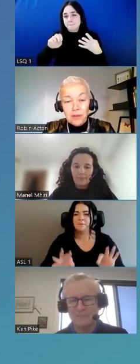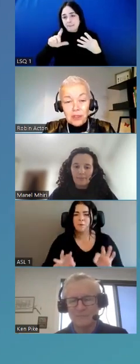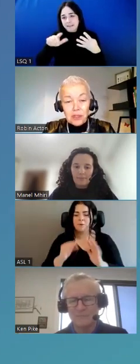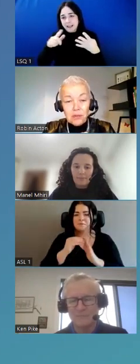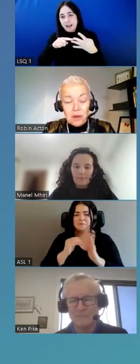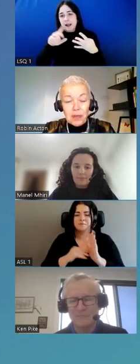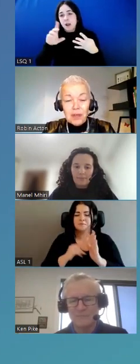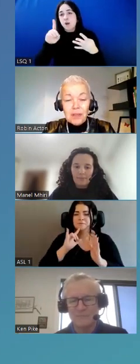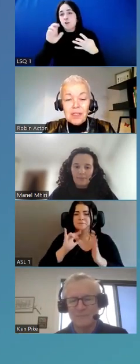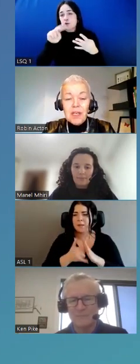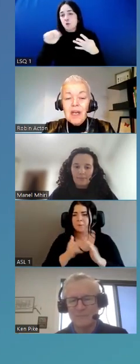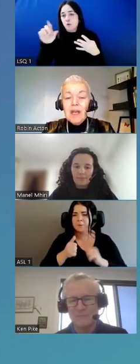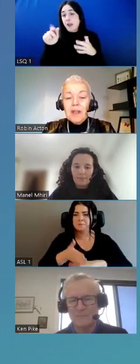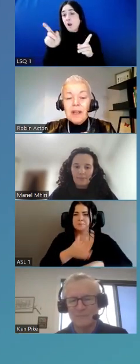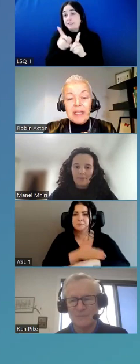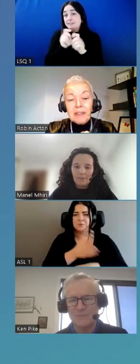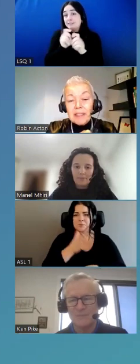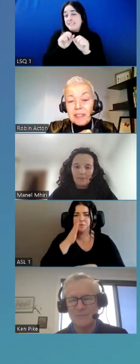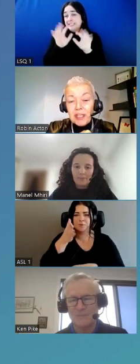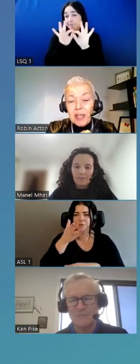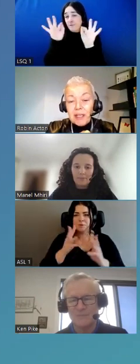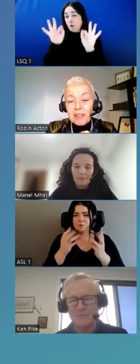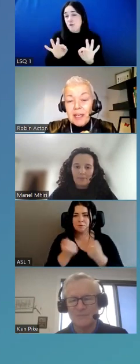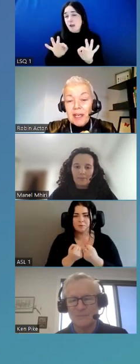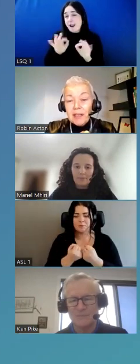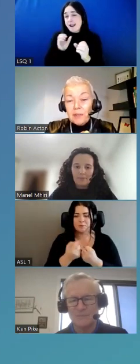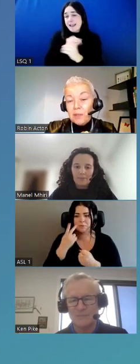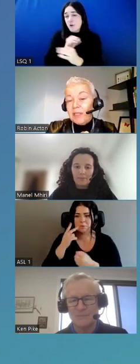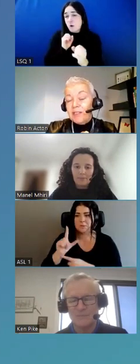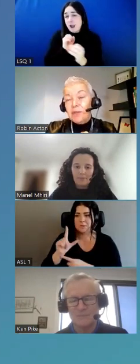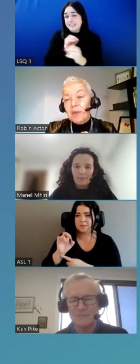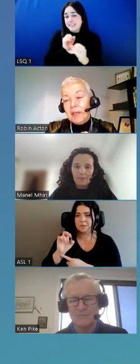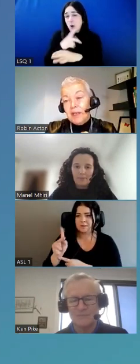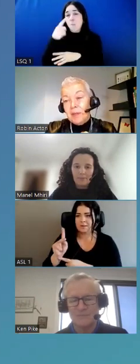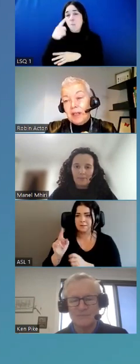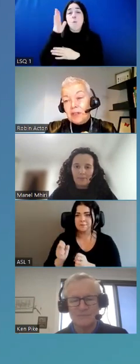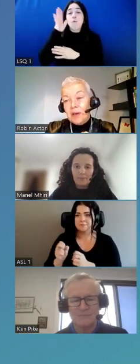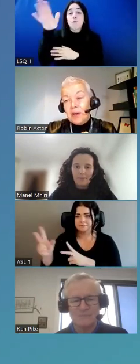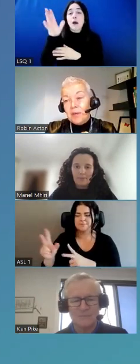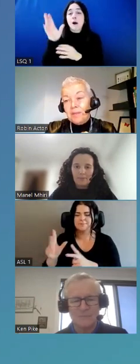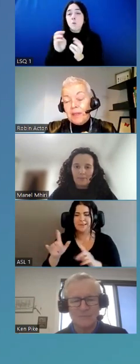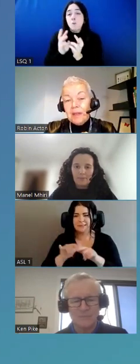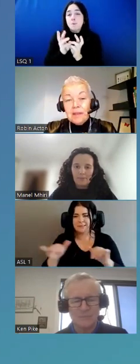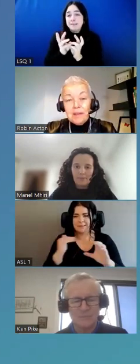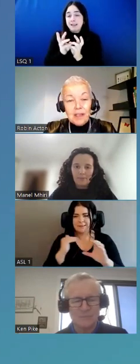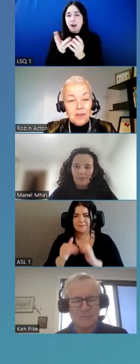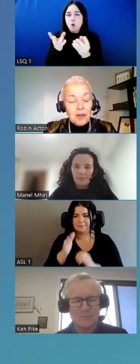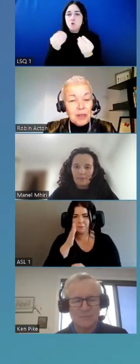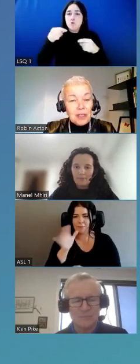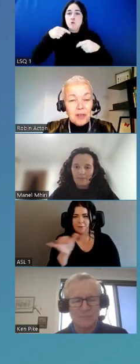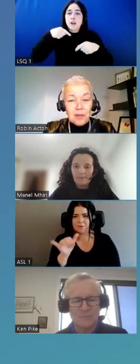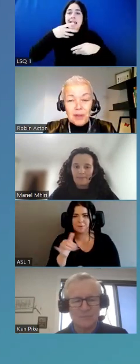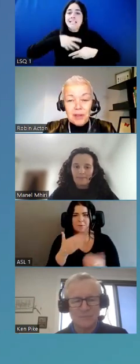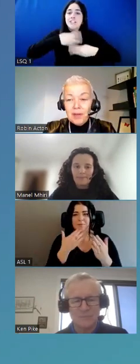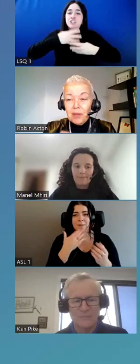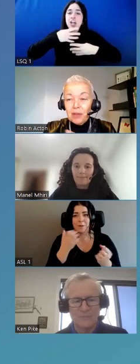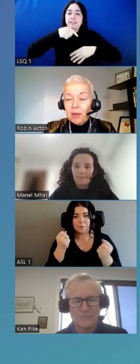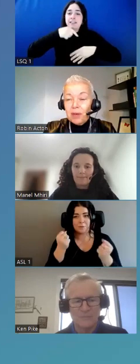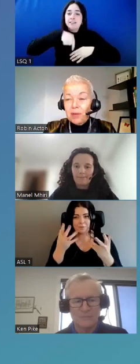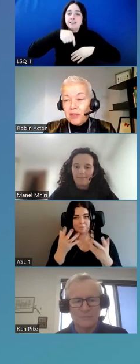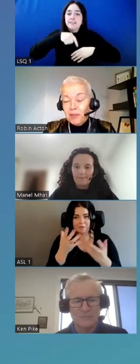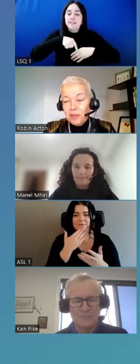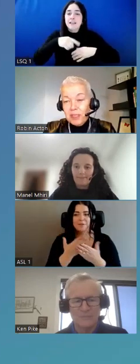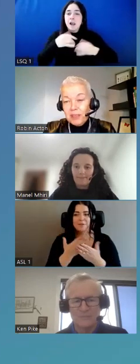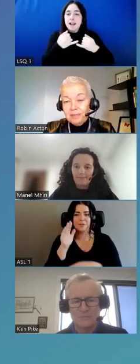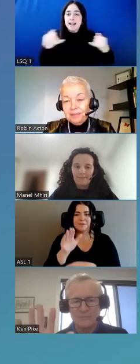improve future webinars. The link is in the chat and will be sent to you by email as well. Thank you very much, everyone. Have a